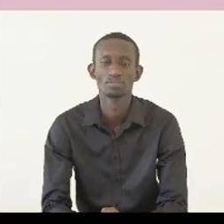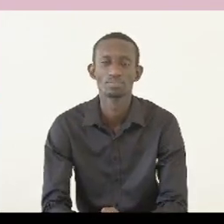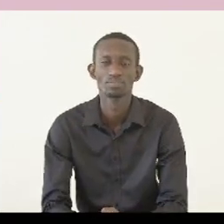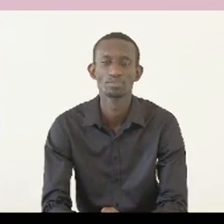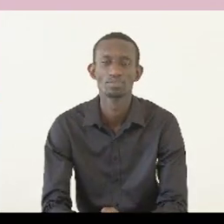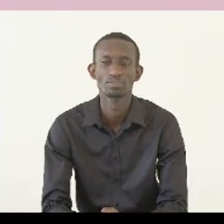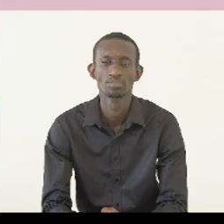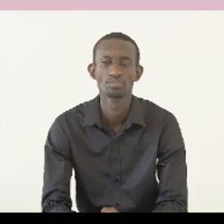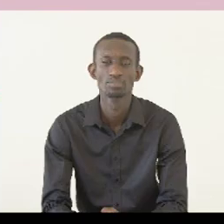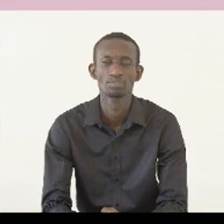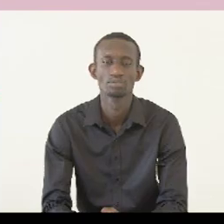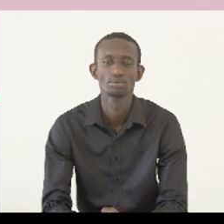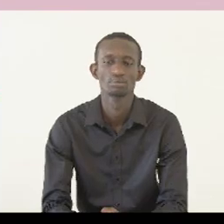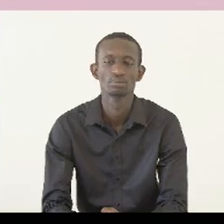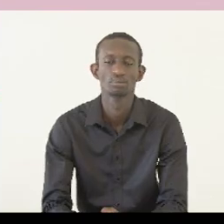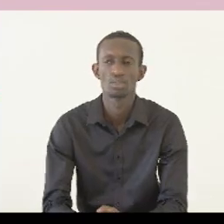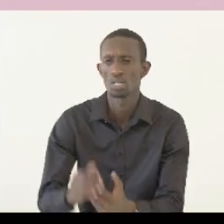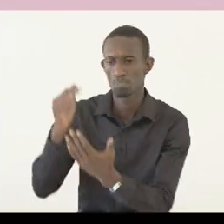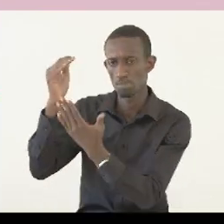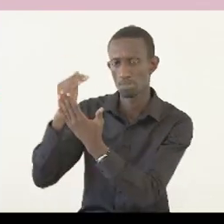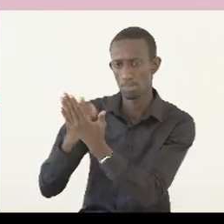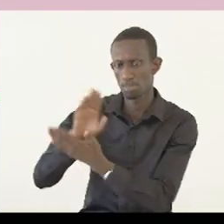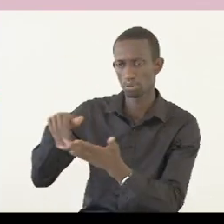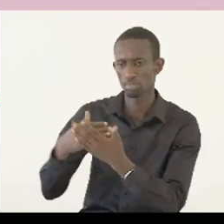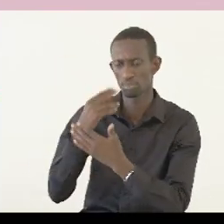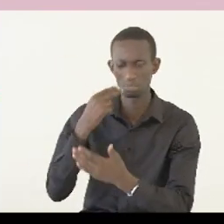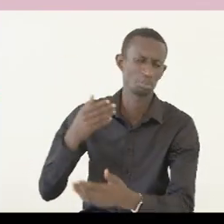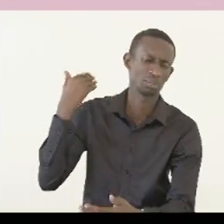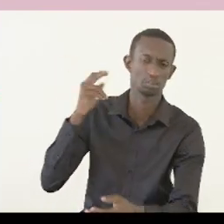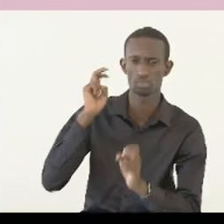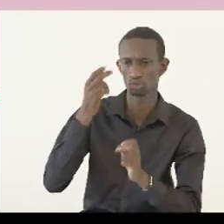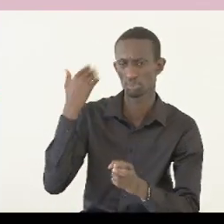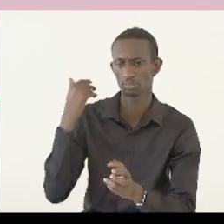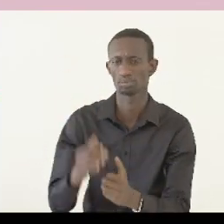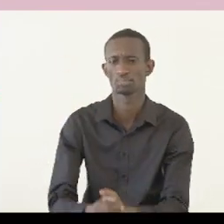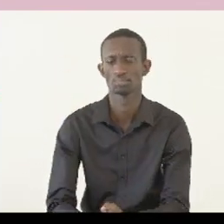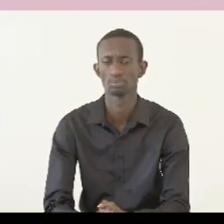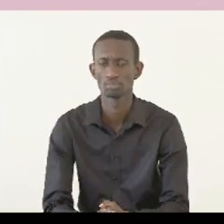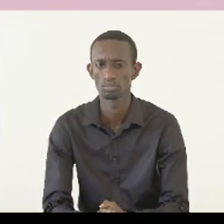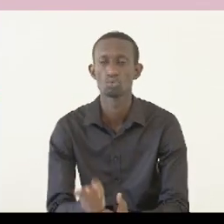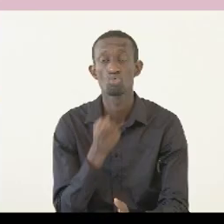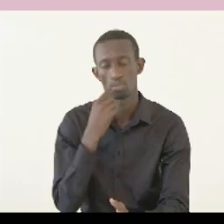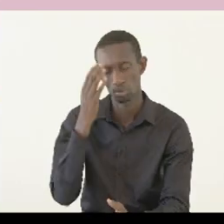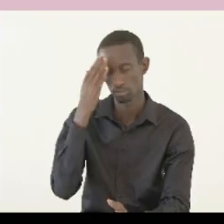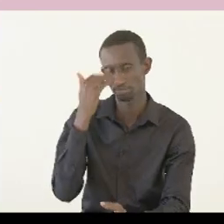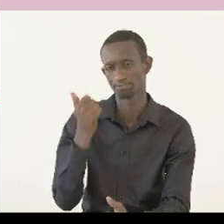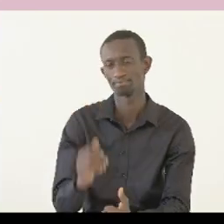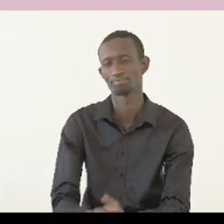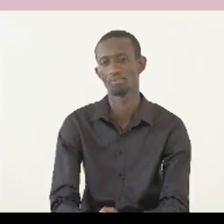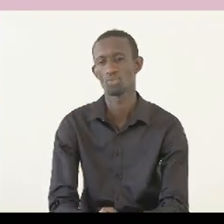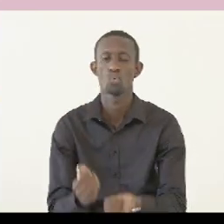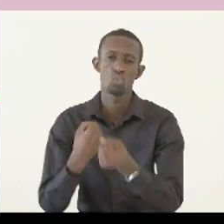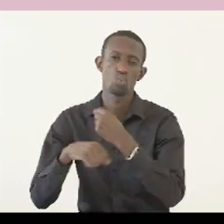We have seen all of these particles in the previous lesson. So you should be able to work